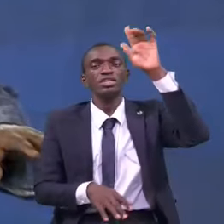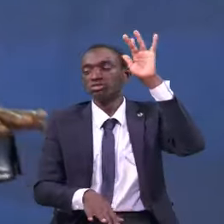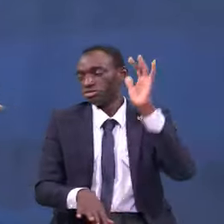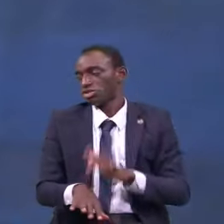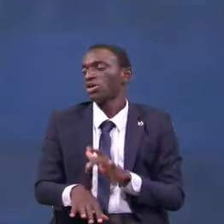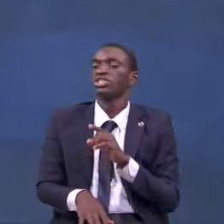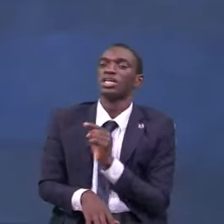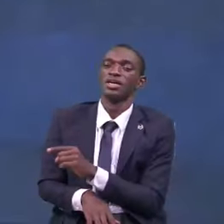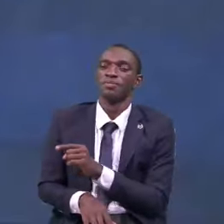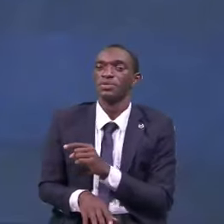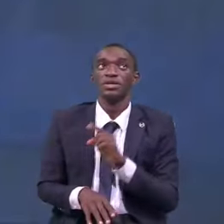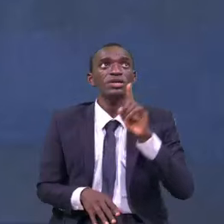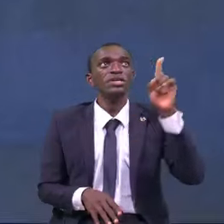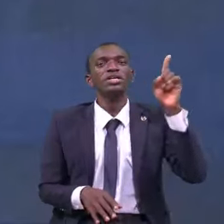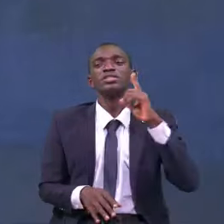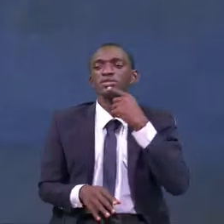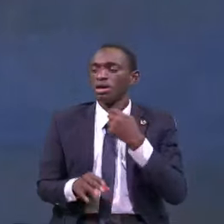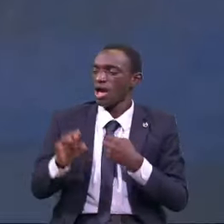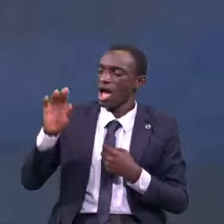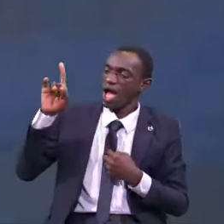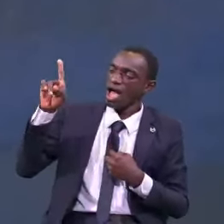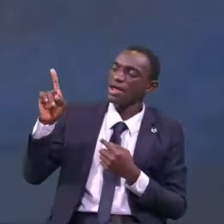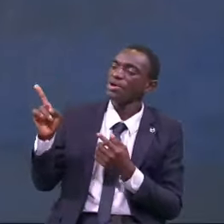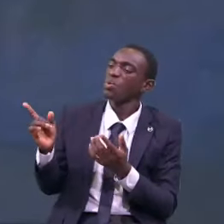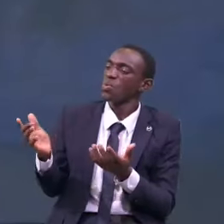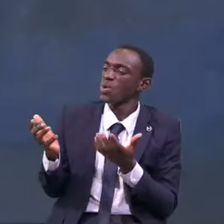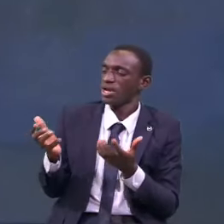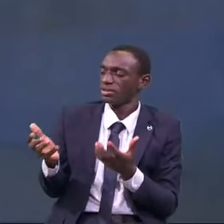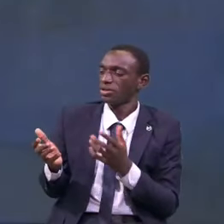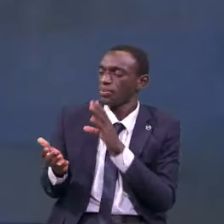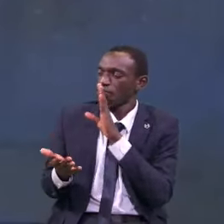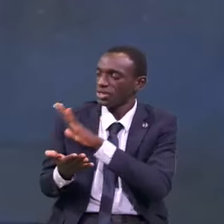and said, I will be thou cleansed.